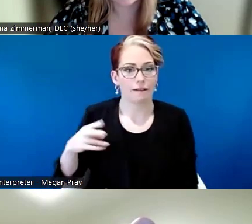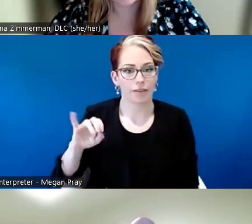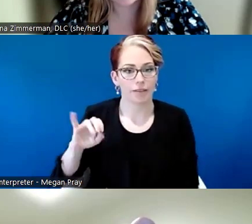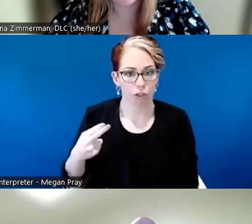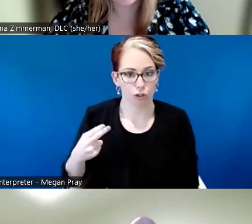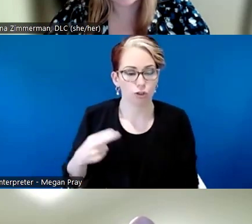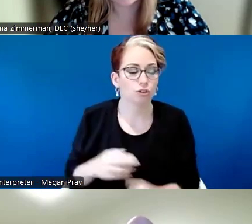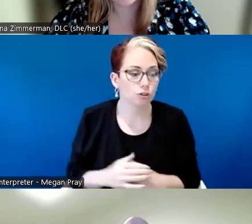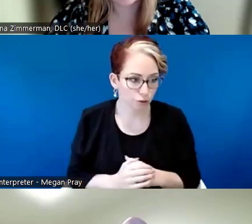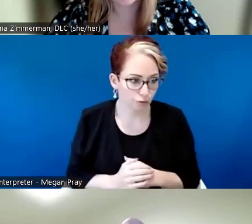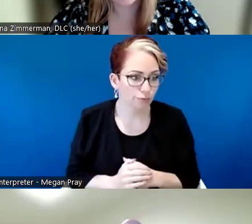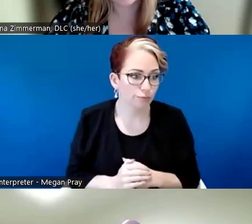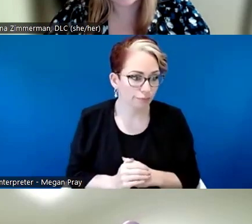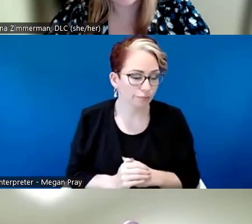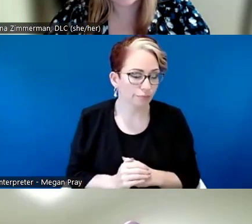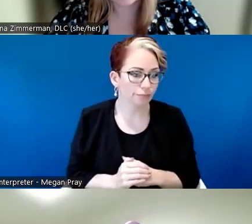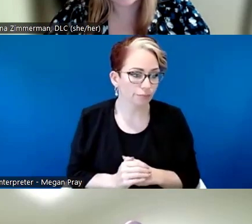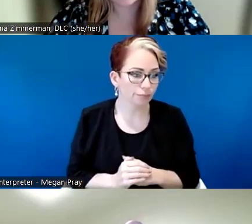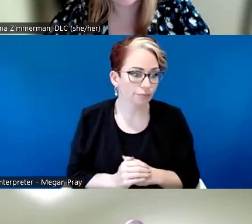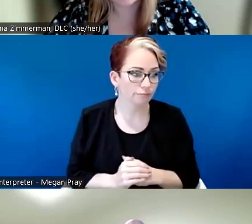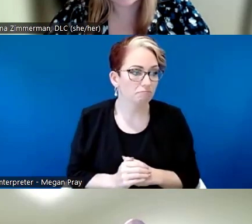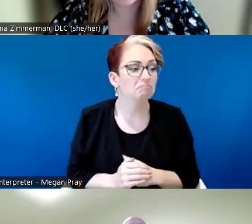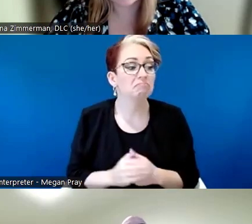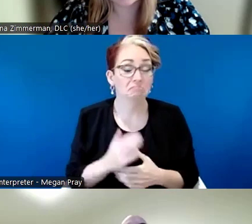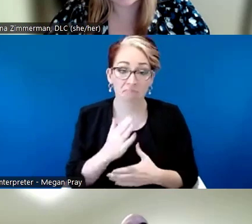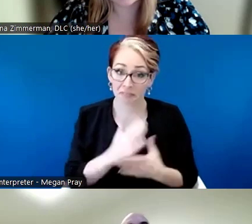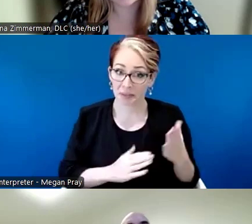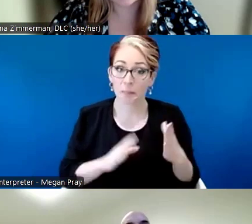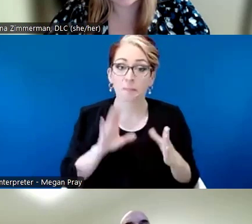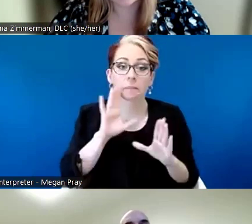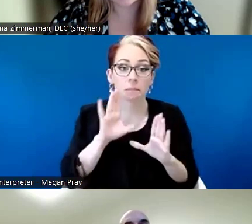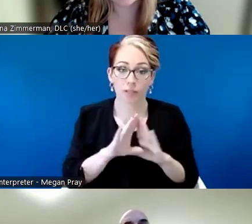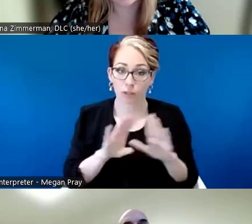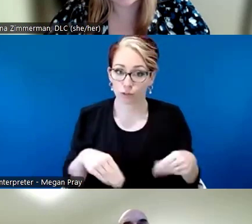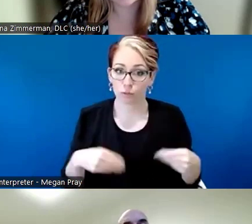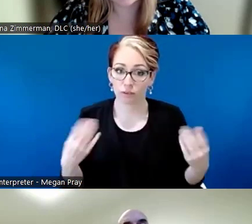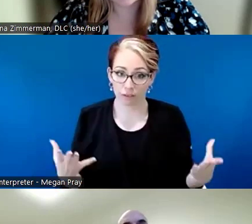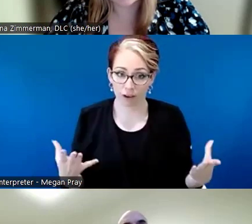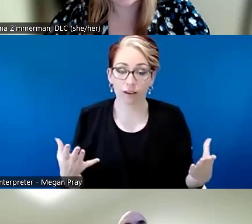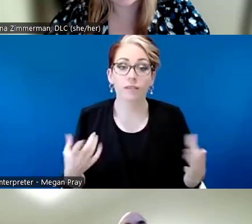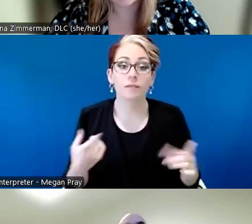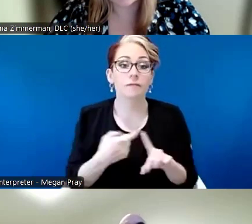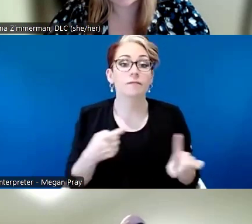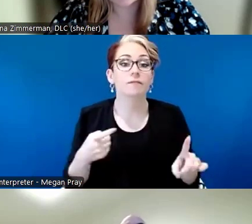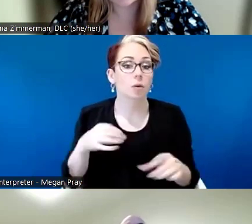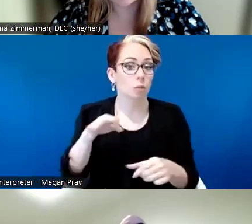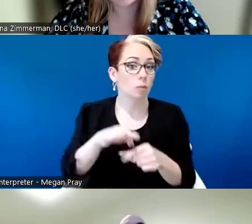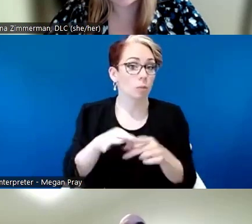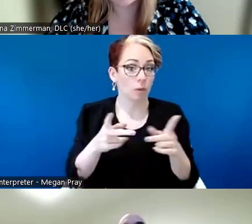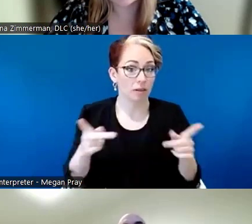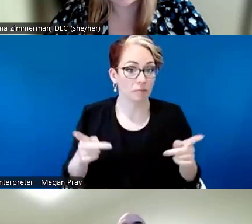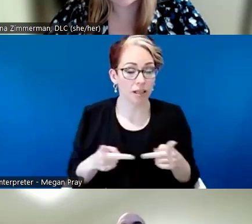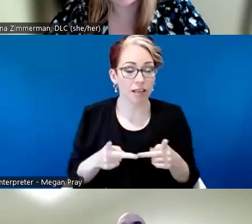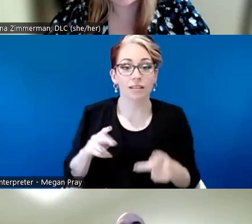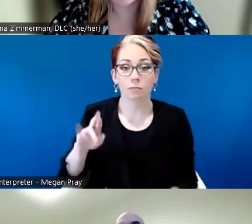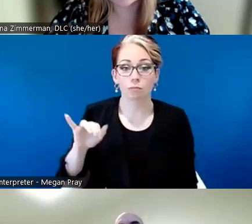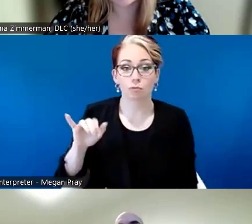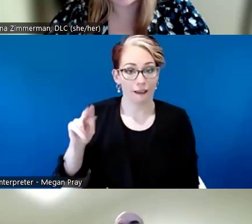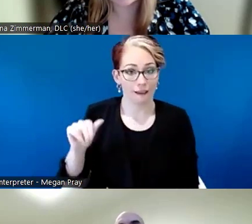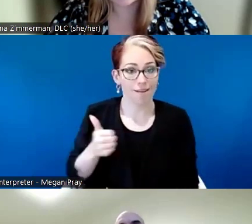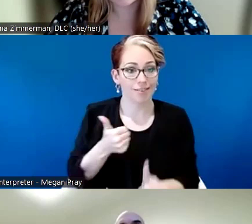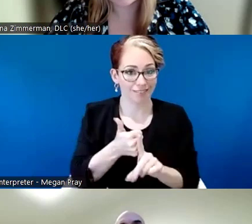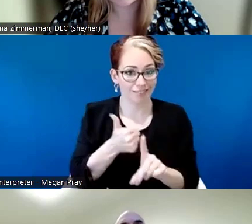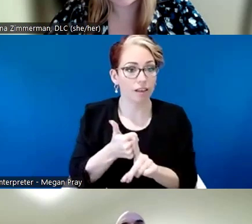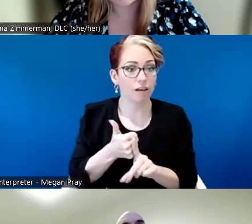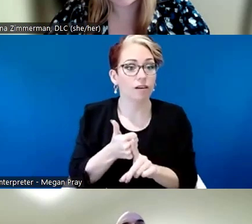So we have a couple of photographs actually from a polling place that Brianna was at